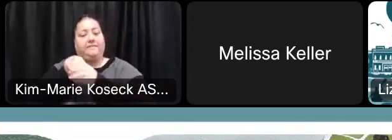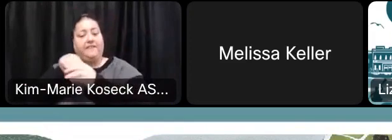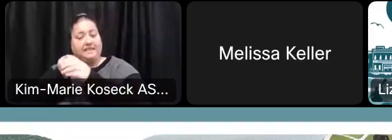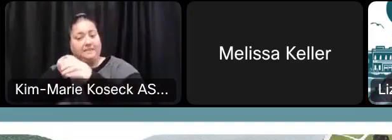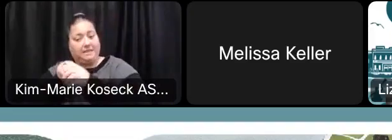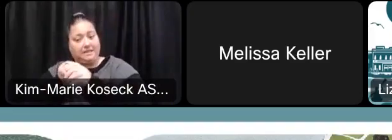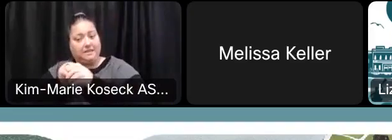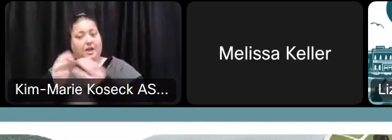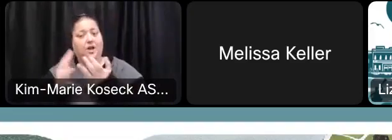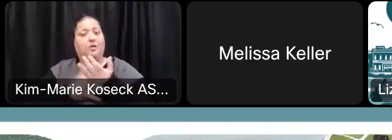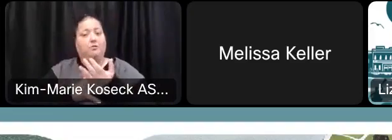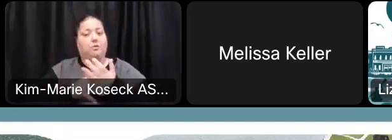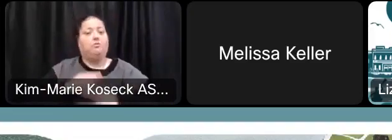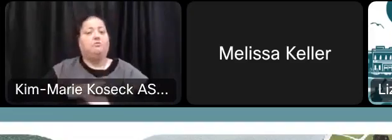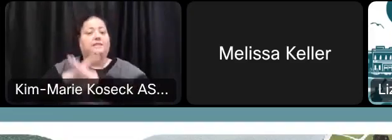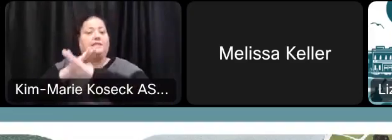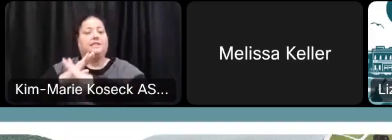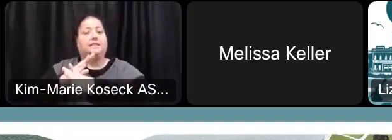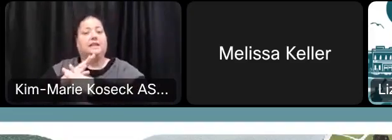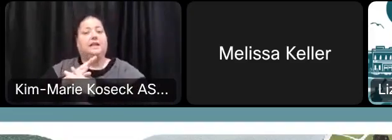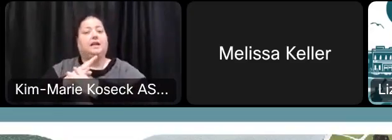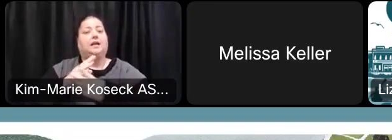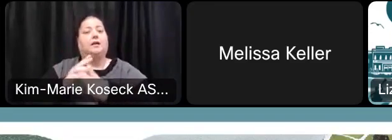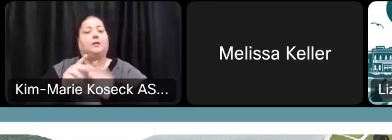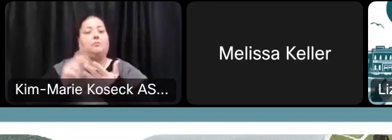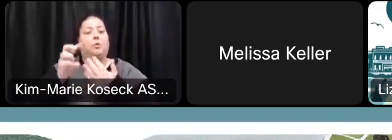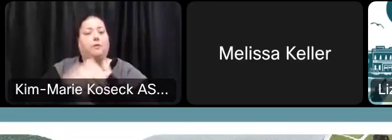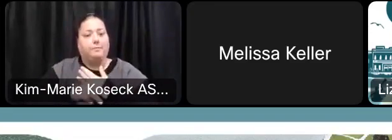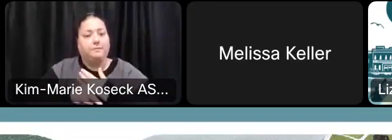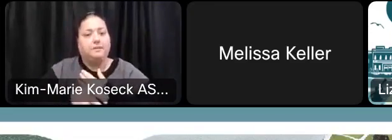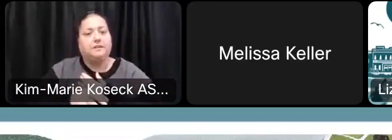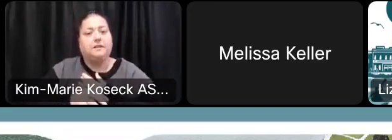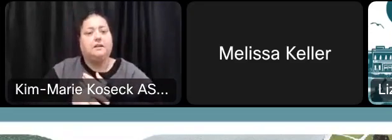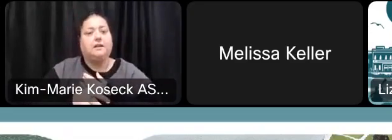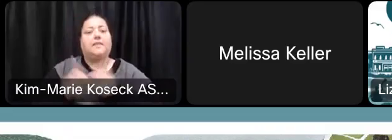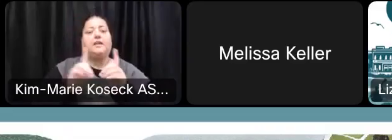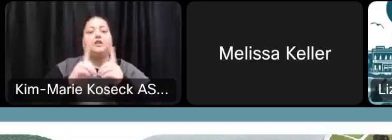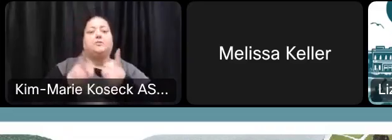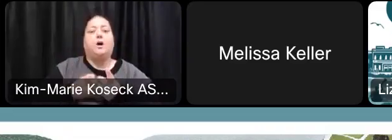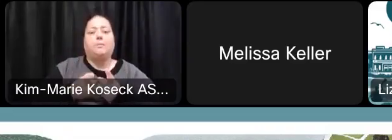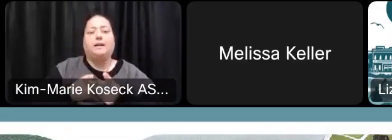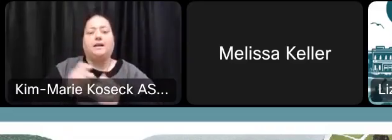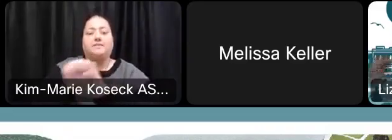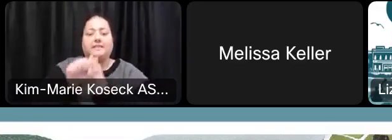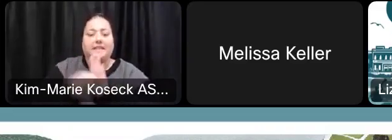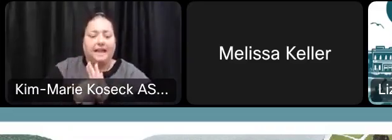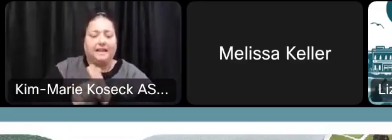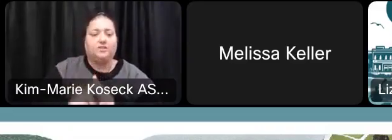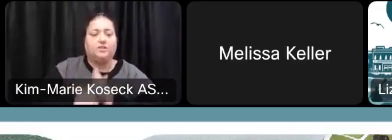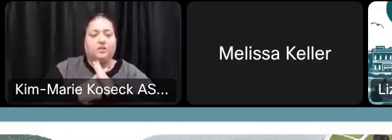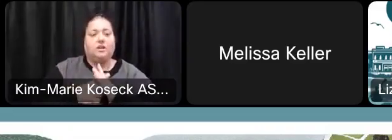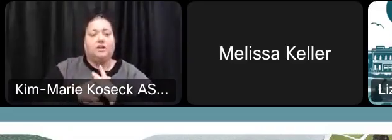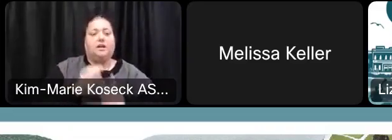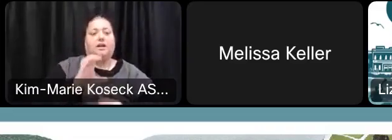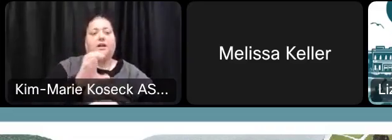through resiliency projects that the state funded, many of which the Department of State administered. This is Cahill Pier,